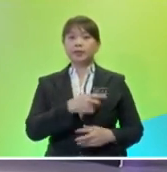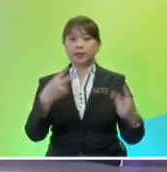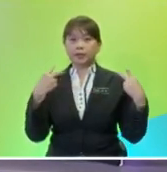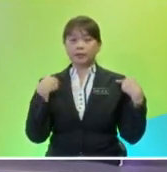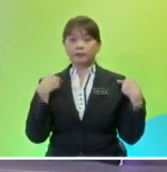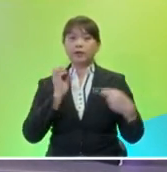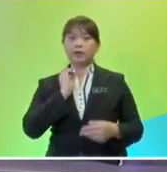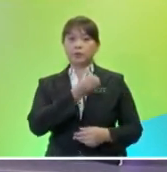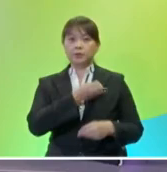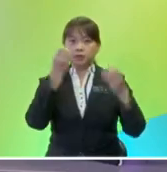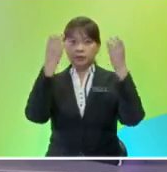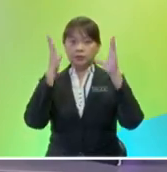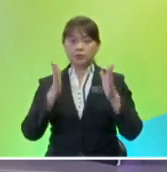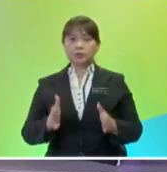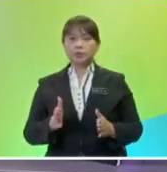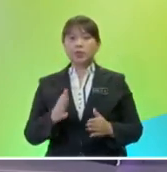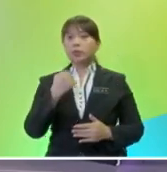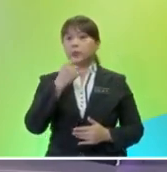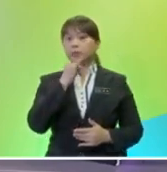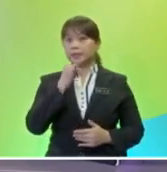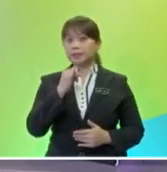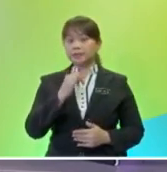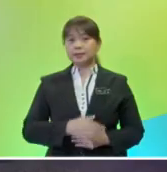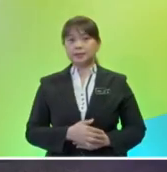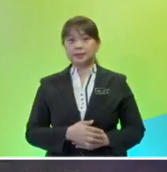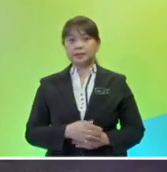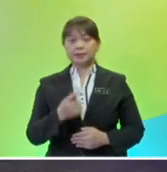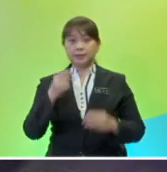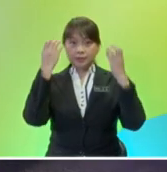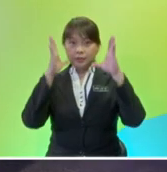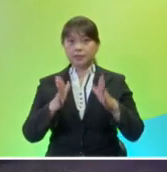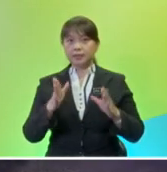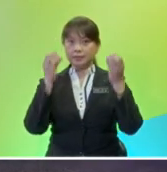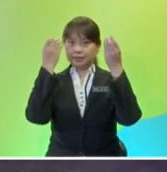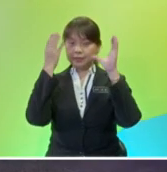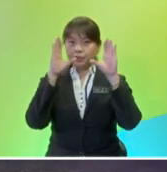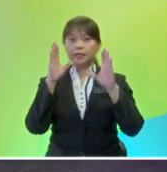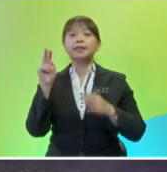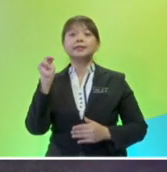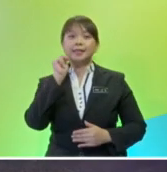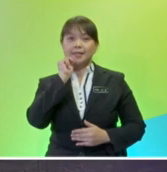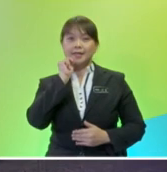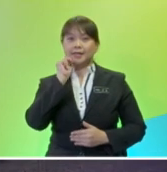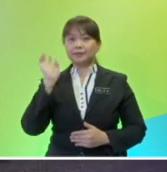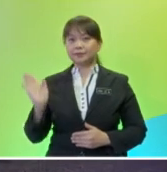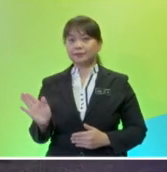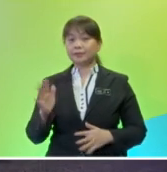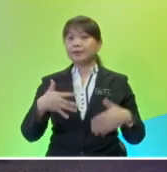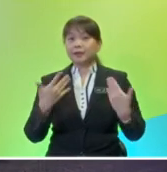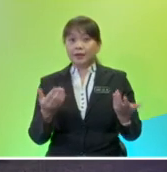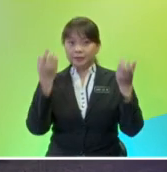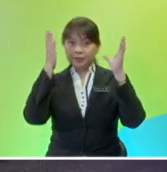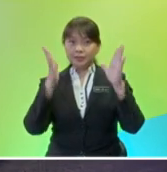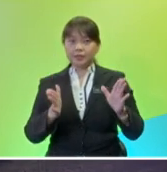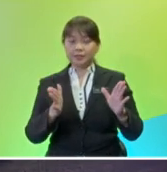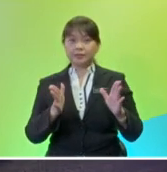teaching us for the whole half an hour today, who is none other than Teacher Nina. Hi. Hi teacher, how are you? I'm fine, thank you. How are you,